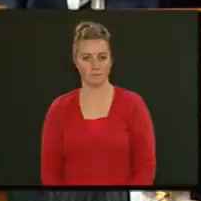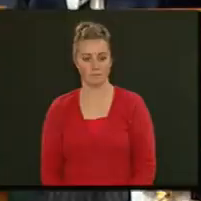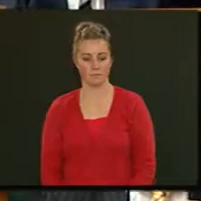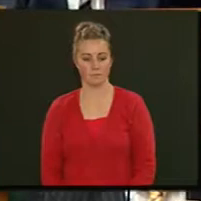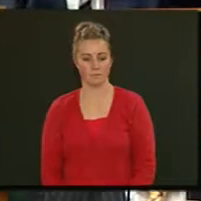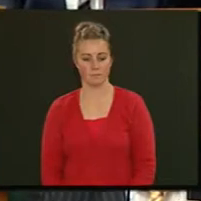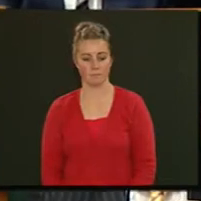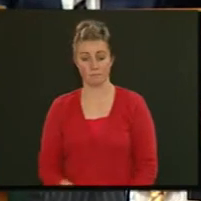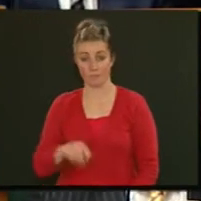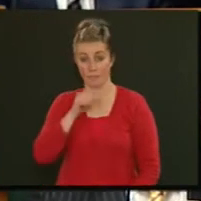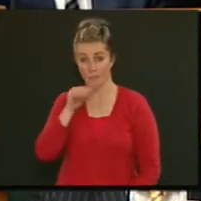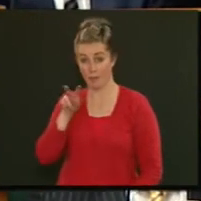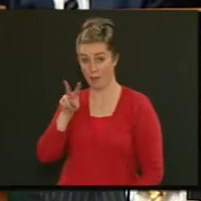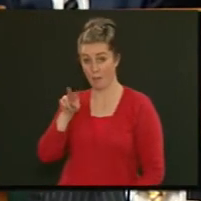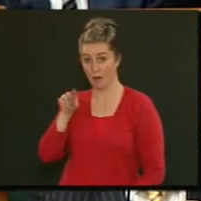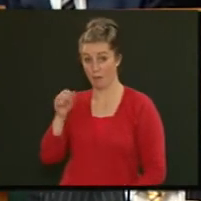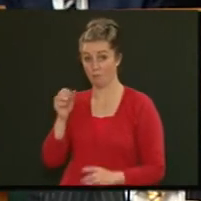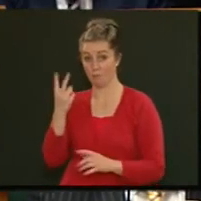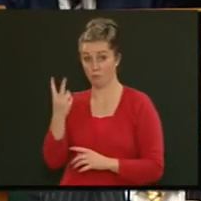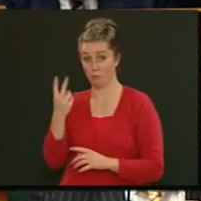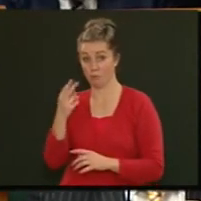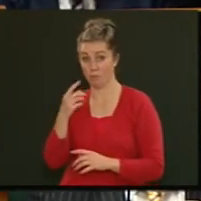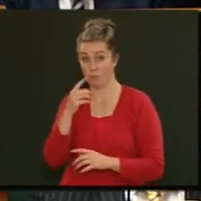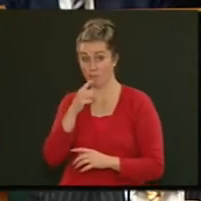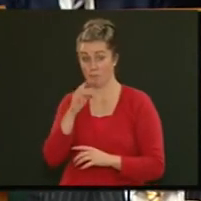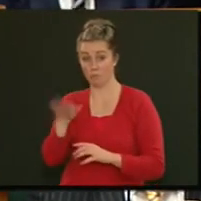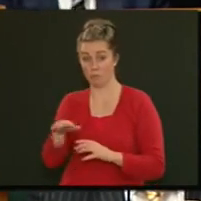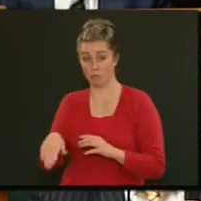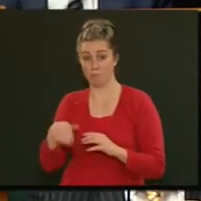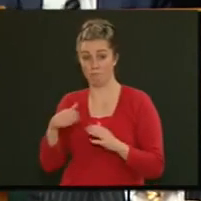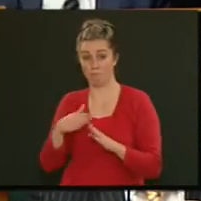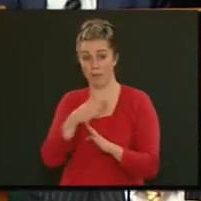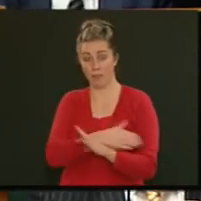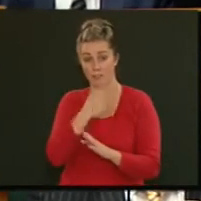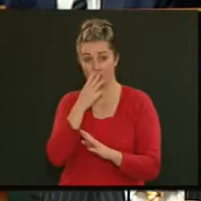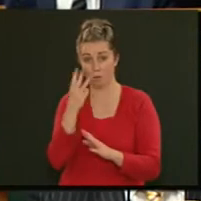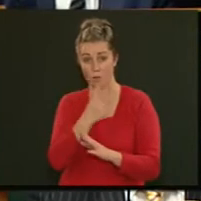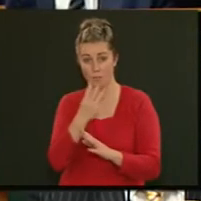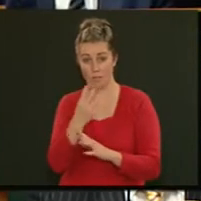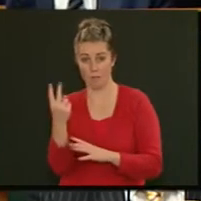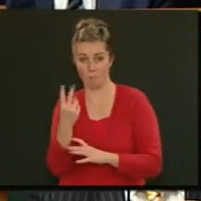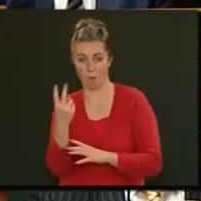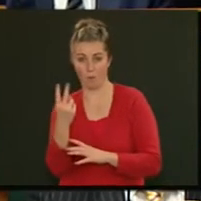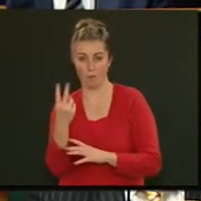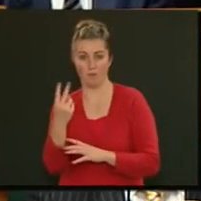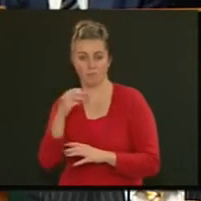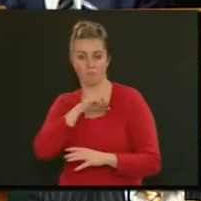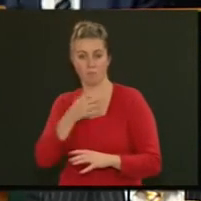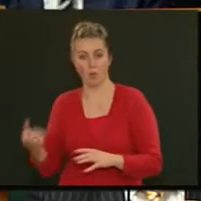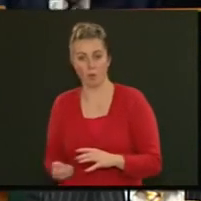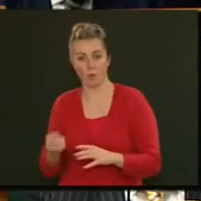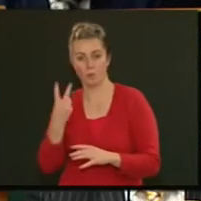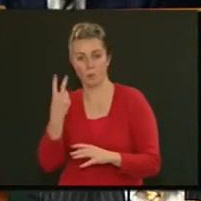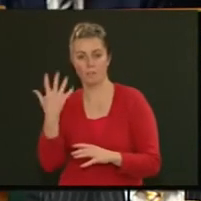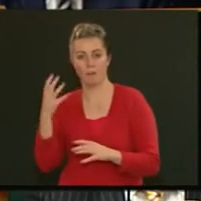A couple with two children under 13 and one partner working and earning $55,000 a year will